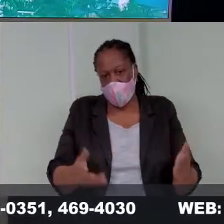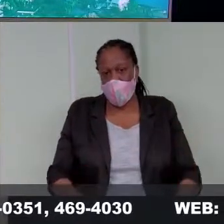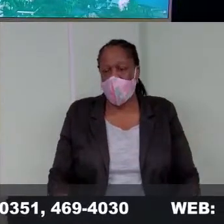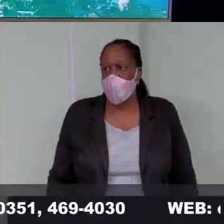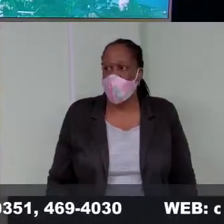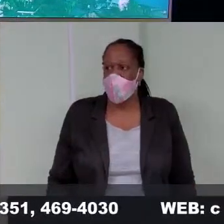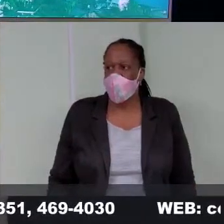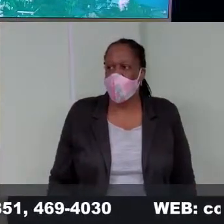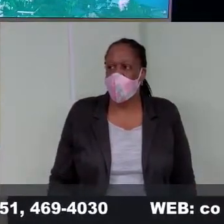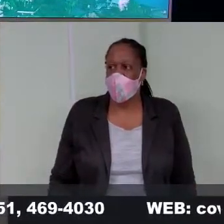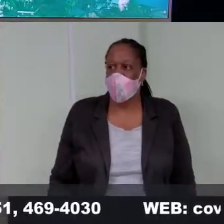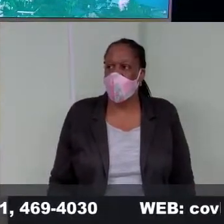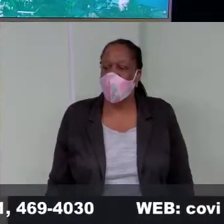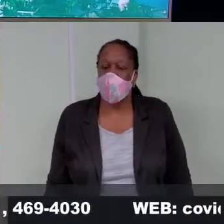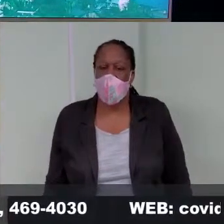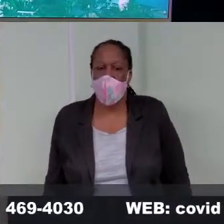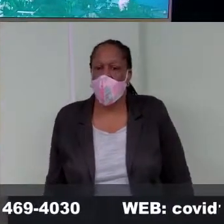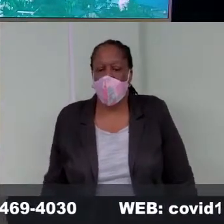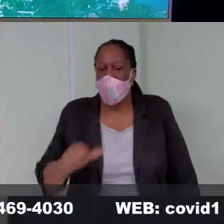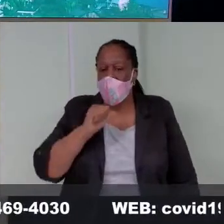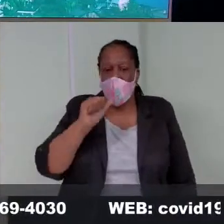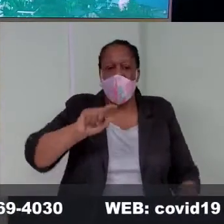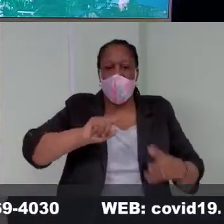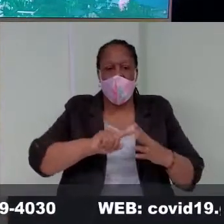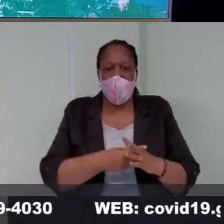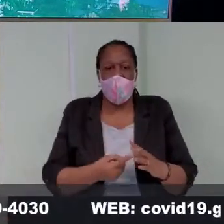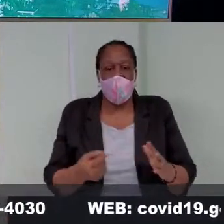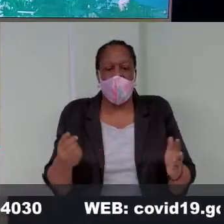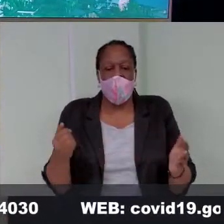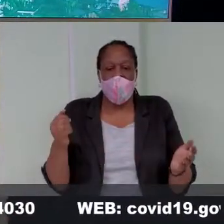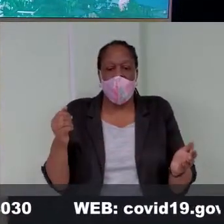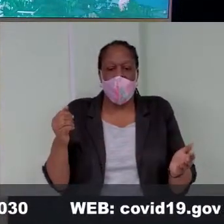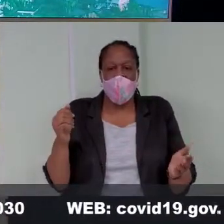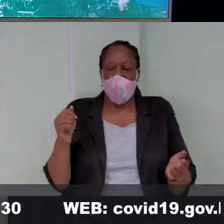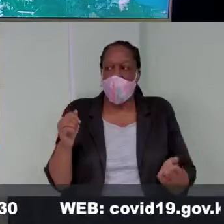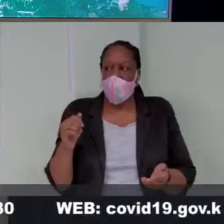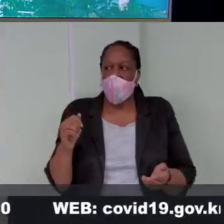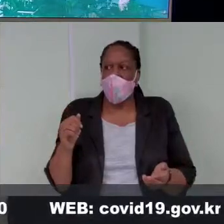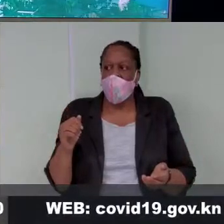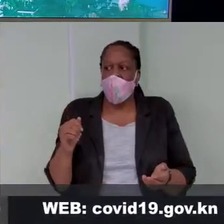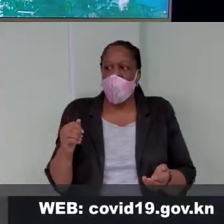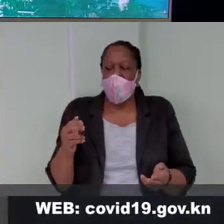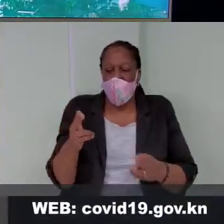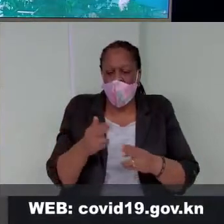for commencement by the minister, and then it will be effective. Hopefully that will be shortly.